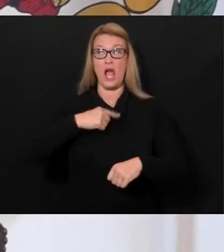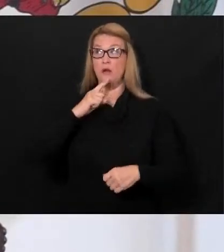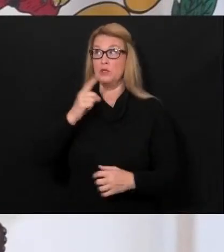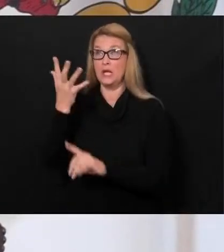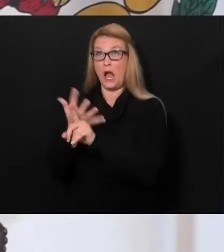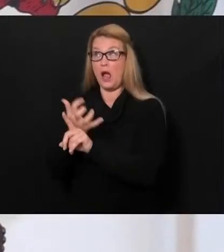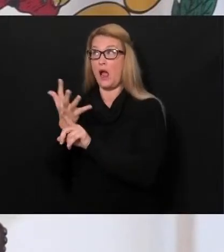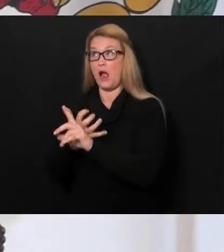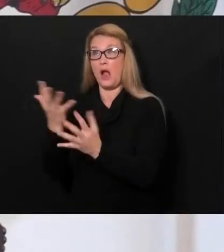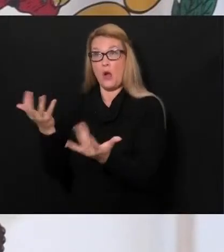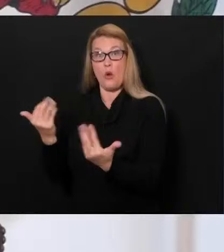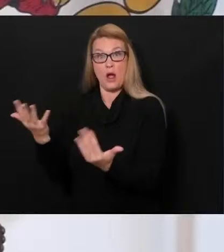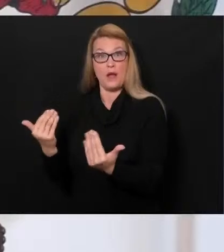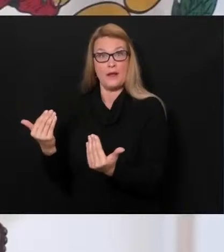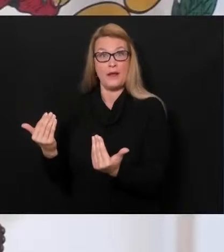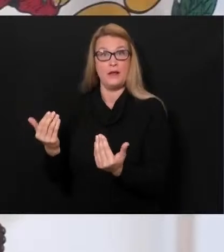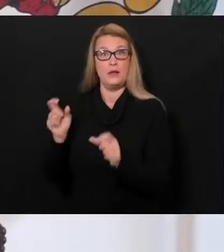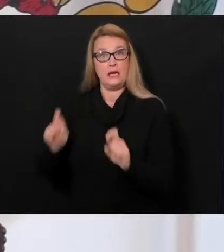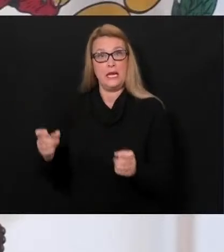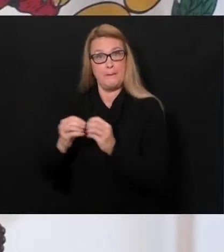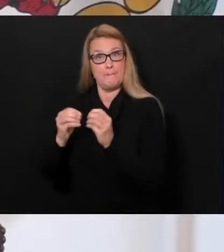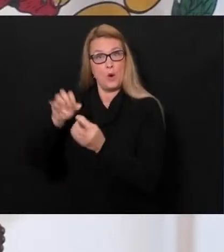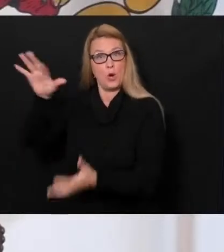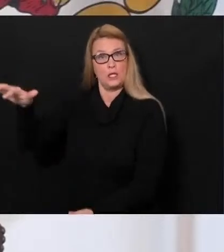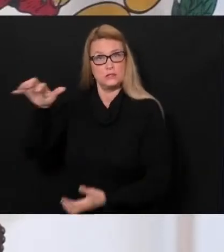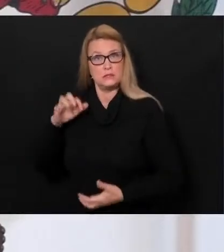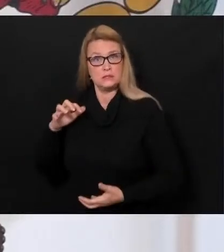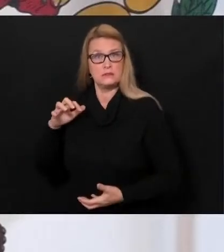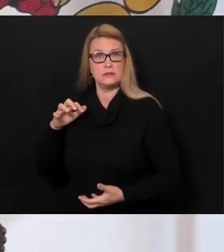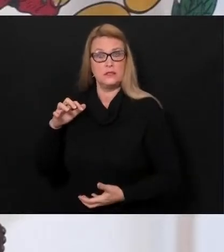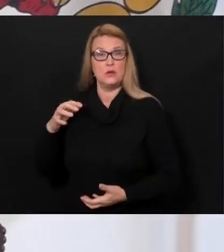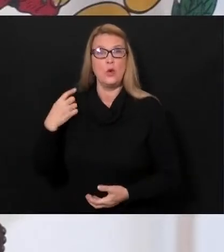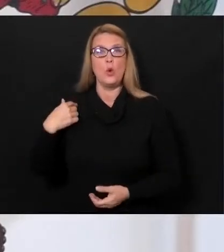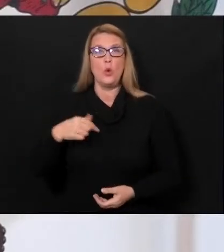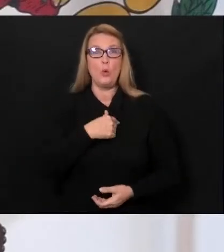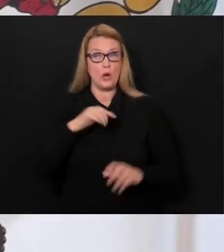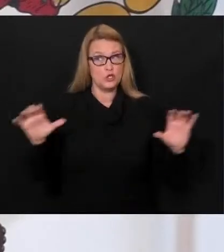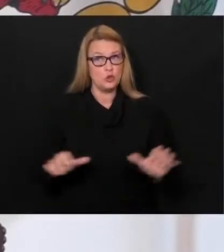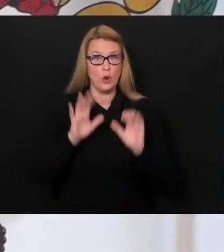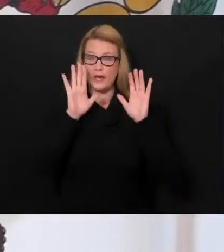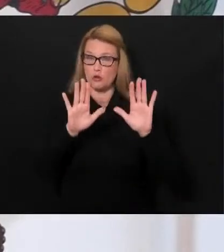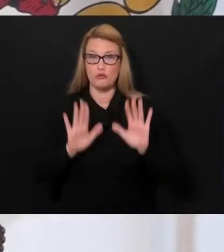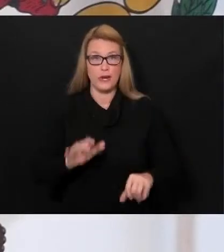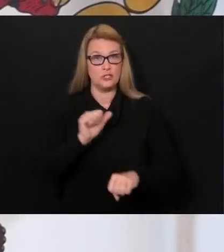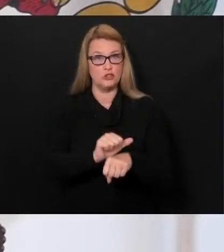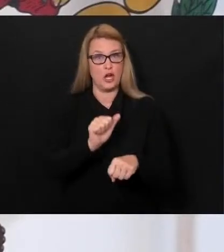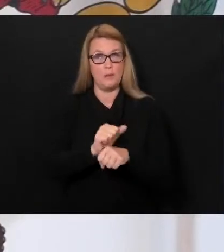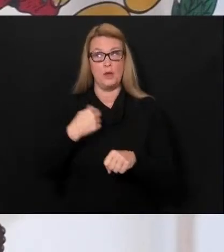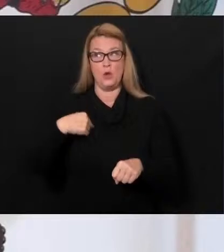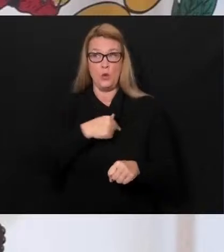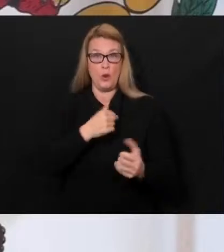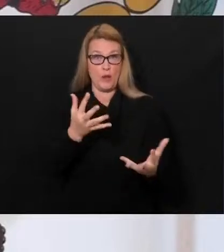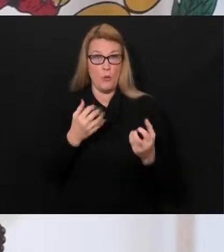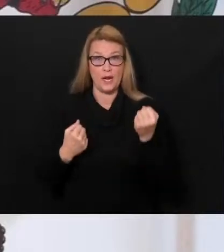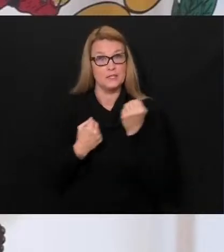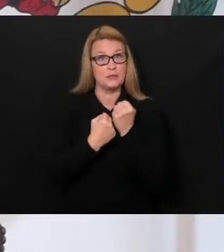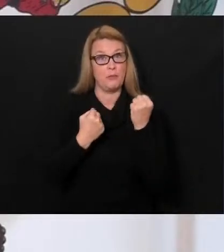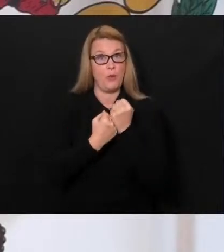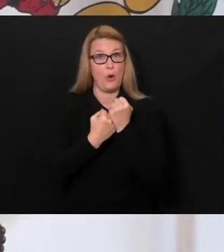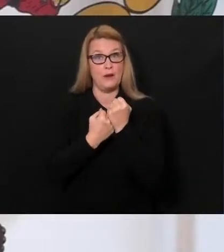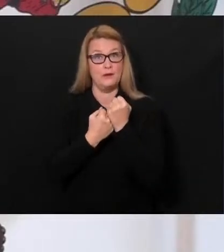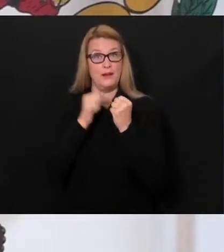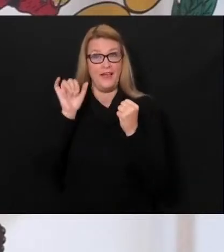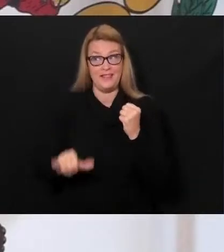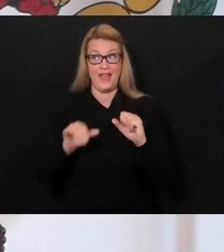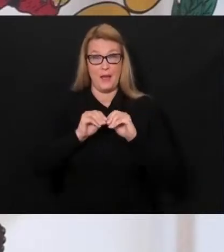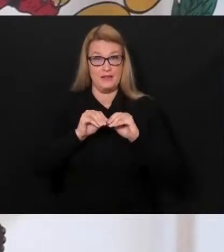off. I continue to tout how West Virginia's doing and how much we want to be supportive in everything we do.